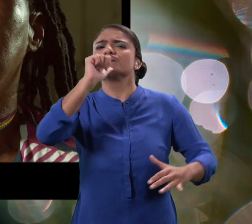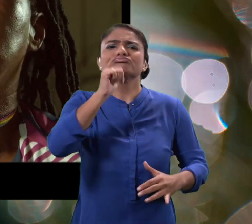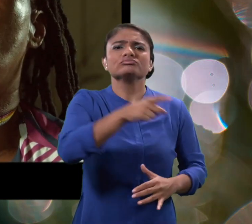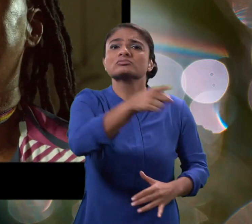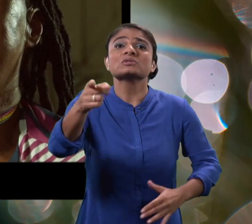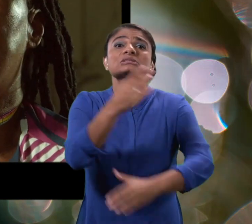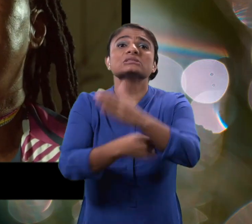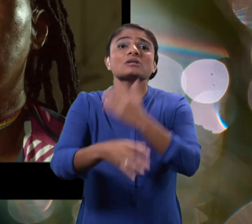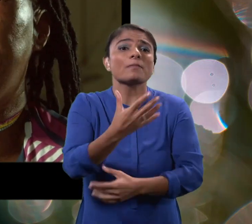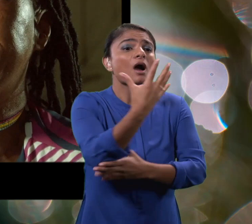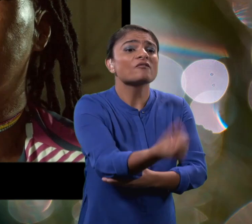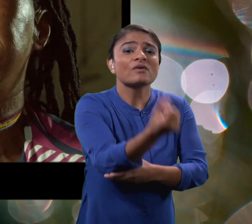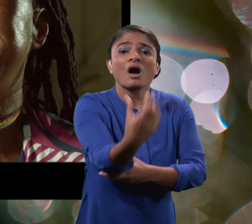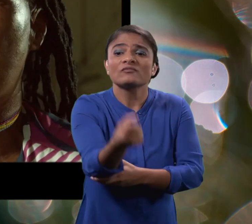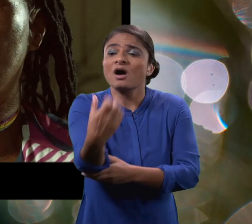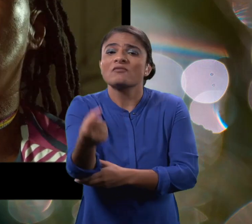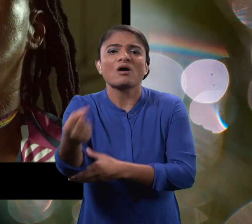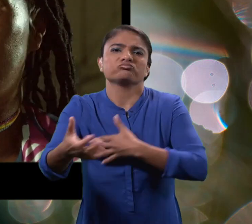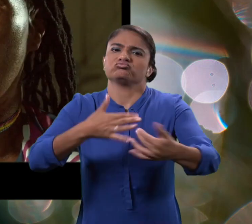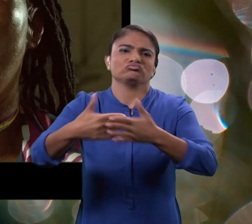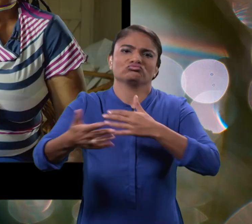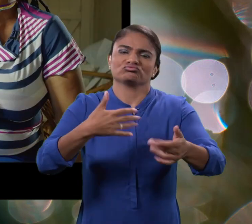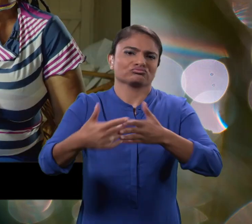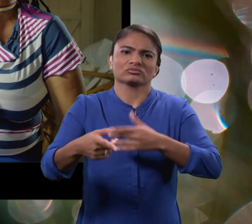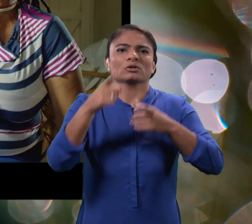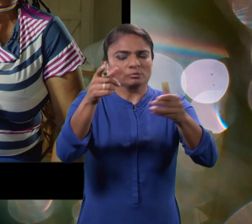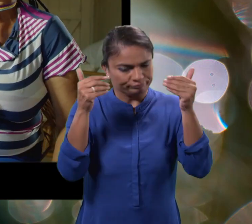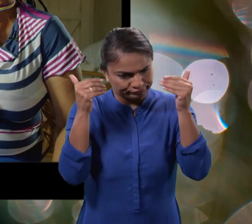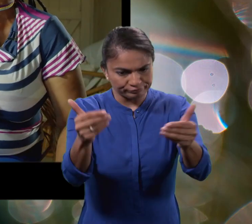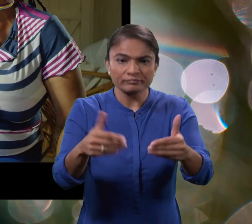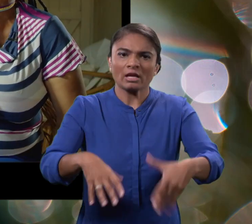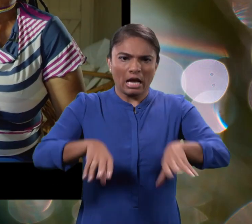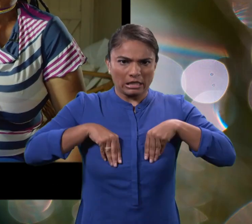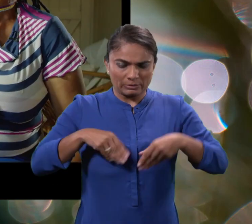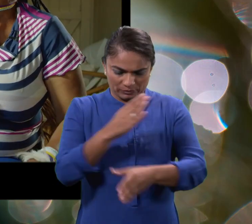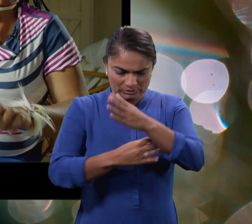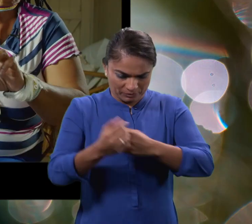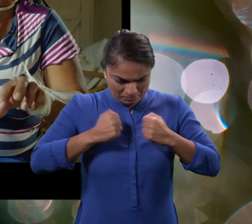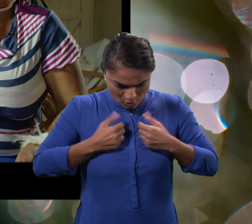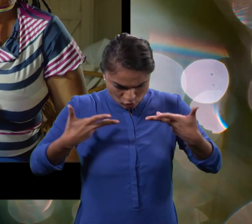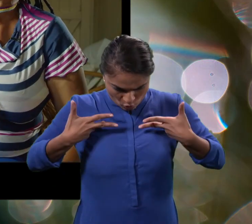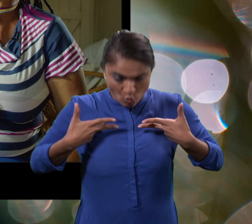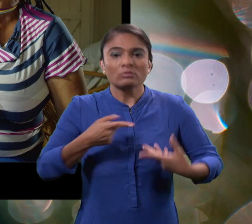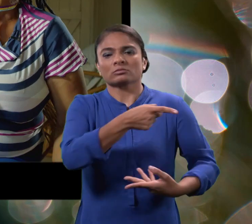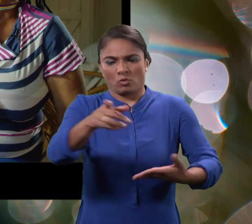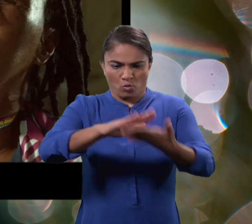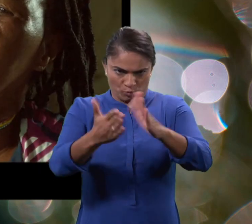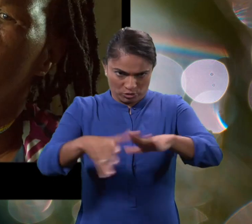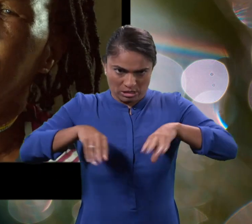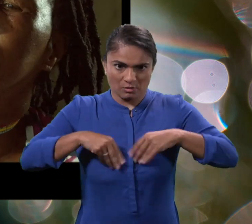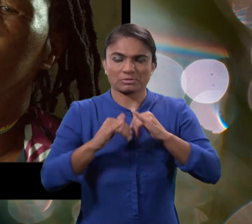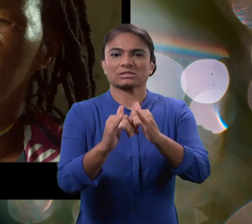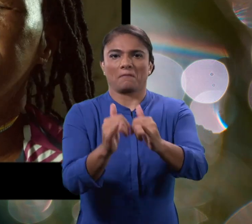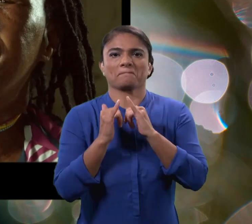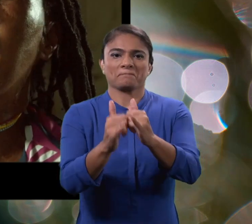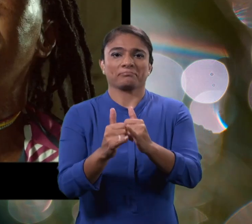umntu nohleli ngaphezu kwebhede nohleli endaweni umntu onedisability makayamkele laa nto necommunity imamkele.